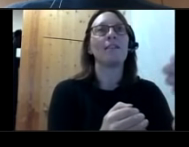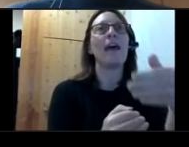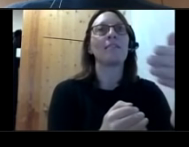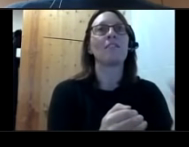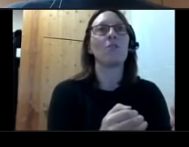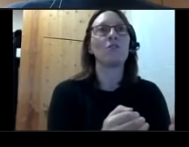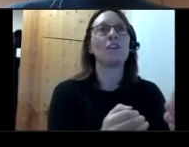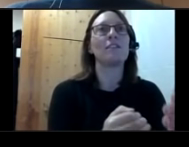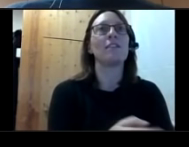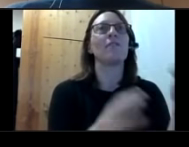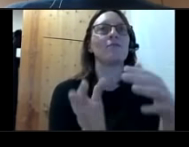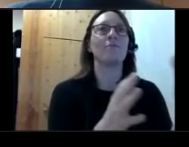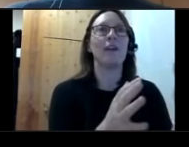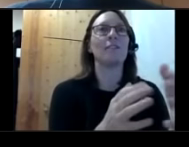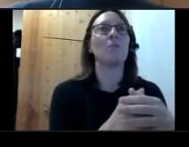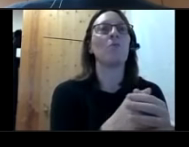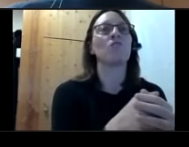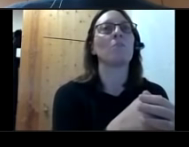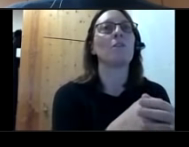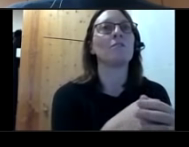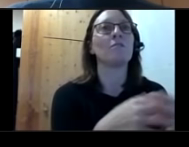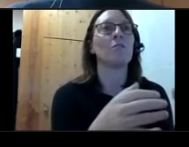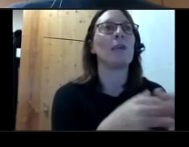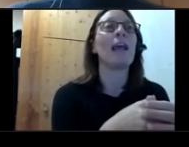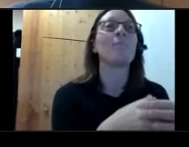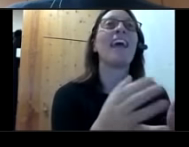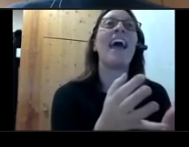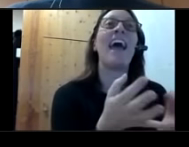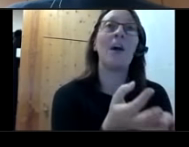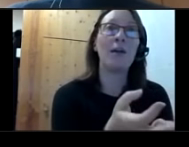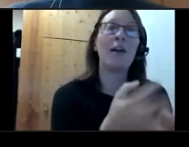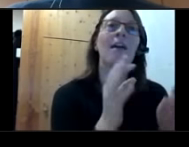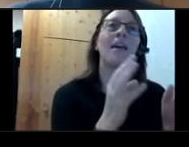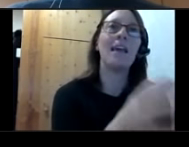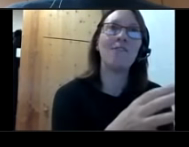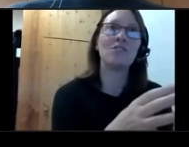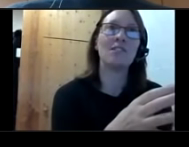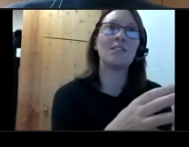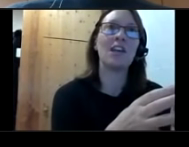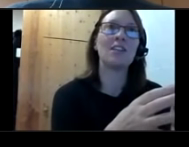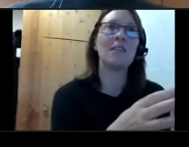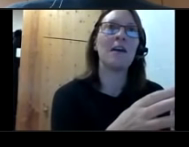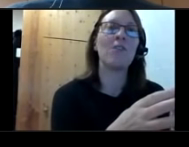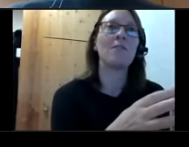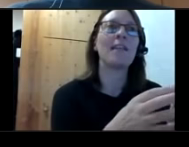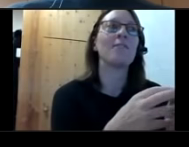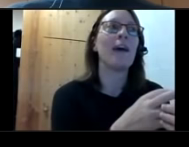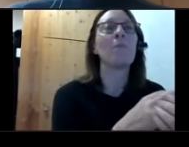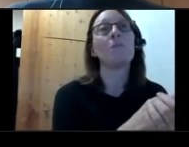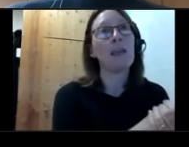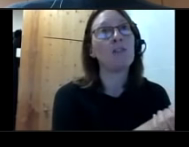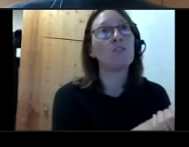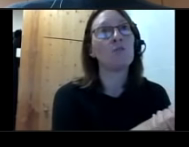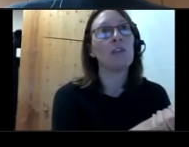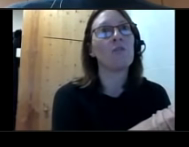to get an accessible alternative, a disproportionate burden could be claimed. However, if you decide to go down that process, that